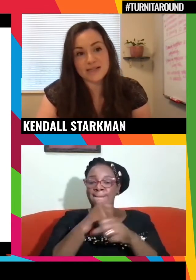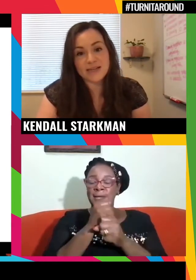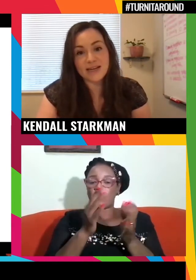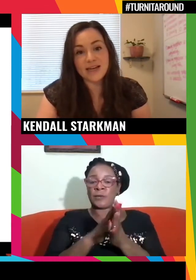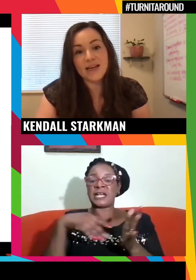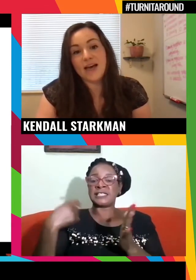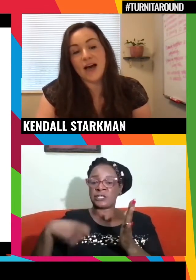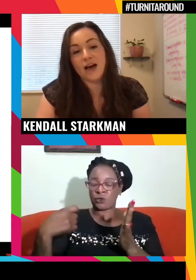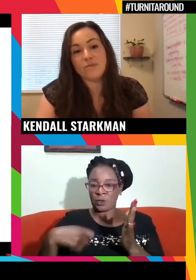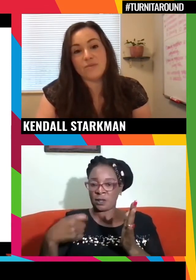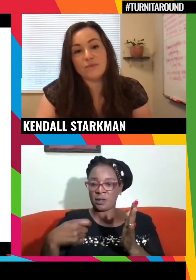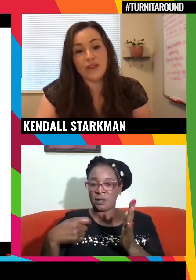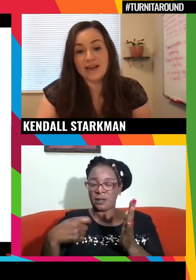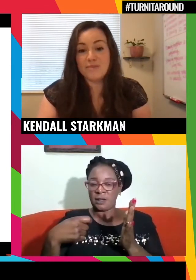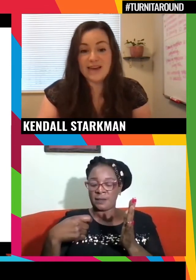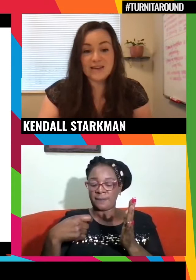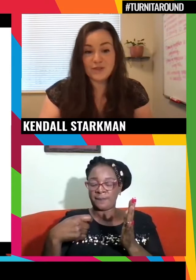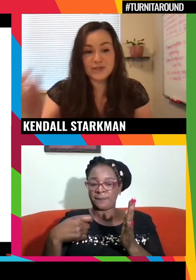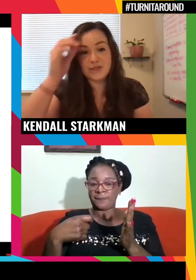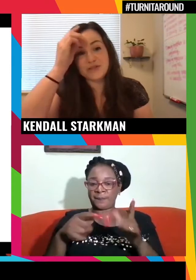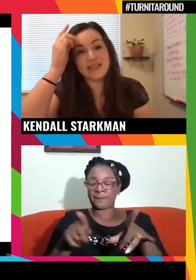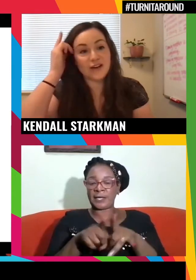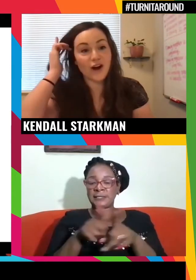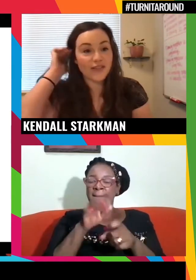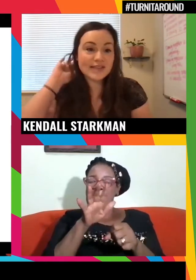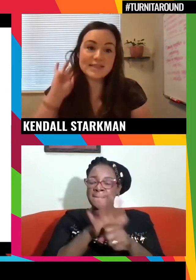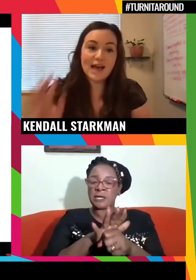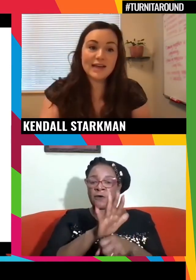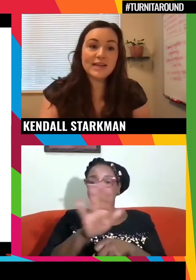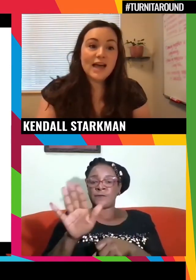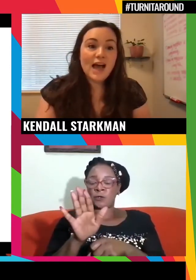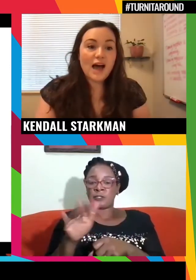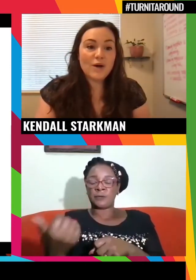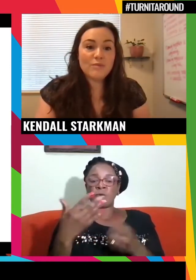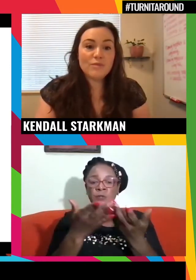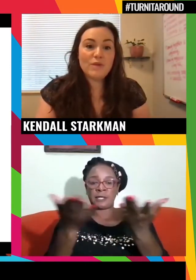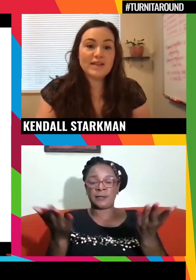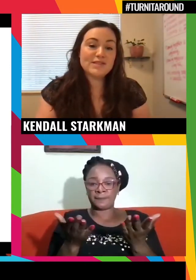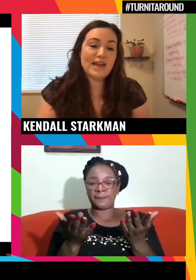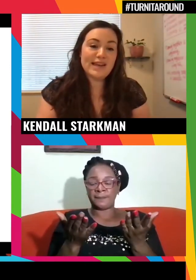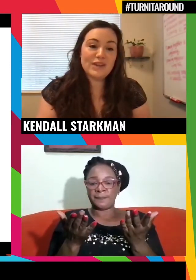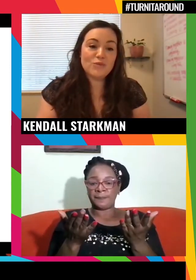ocean-bound plastic, like many of those that you see here on this slide.